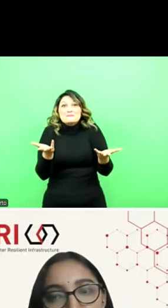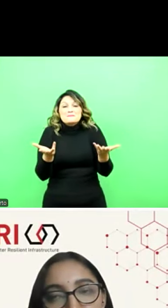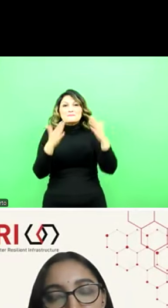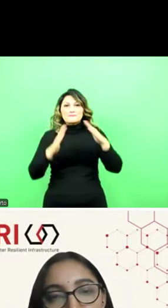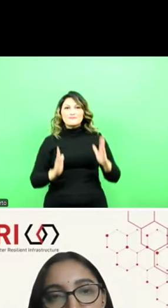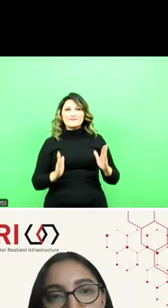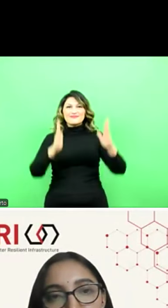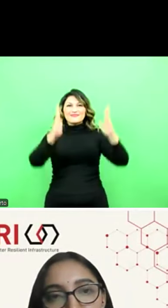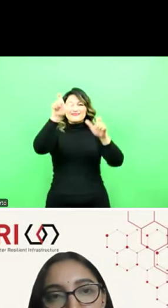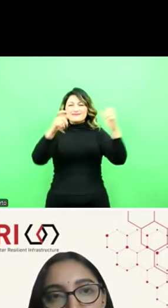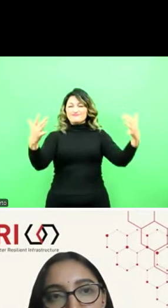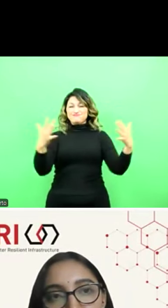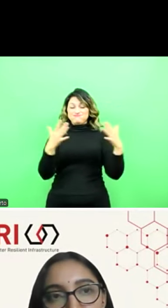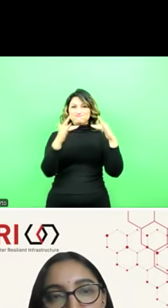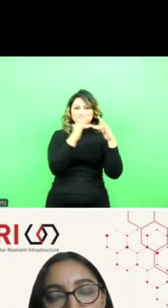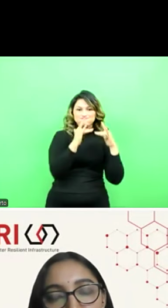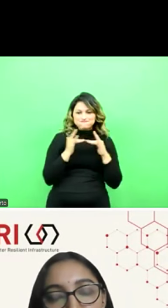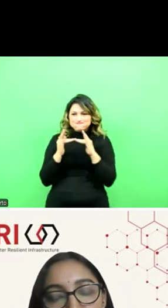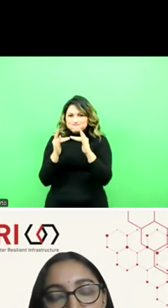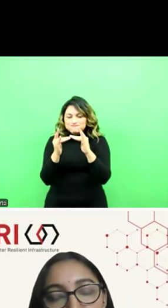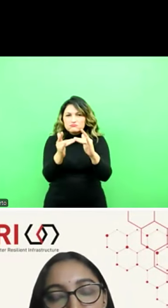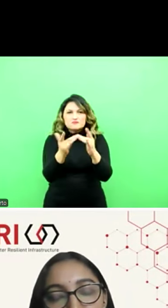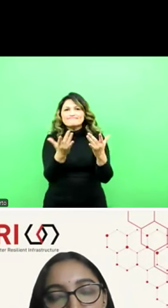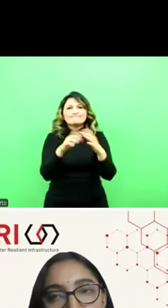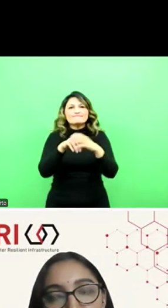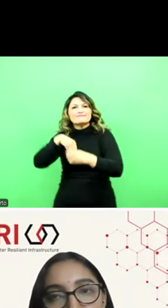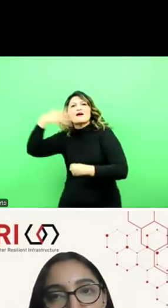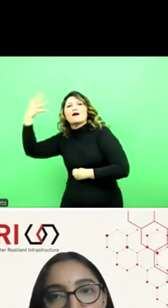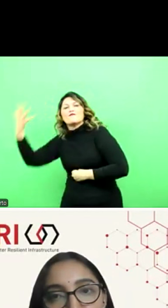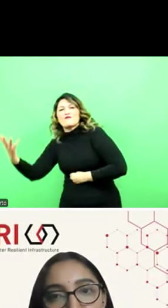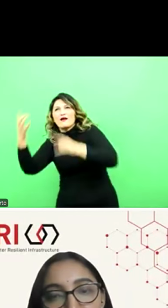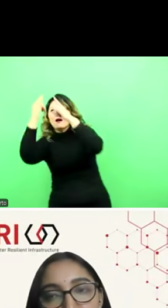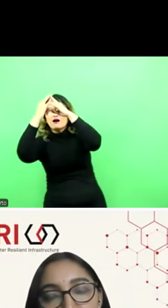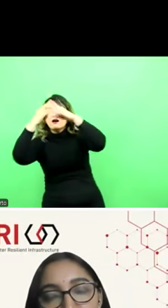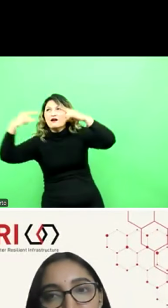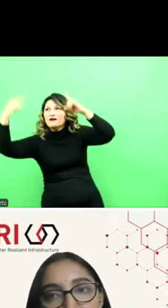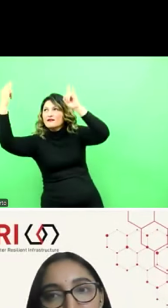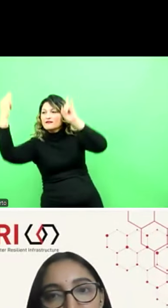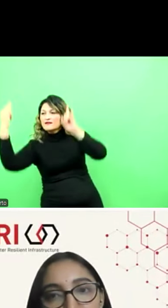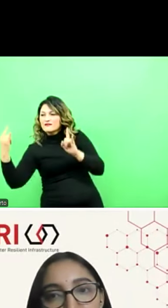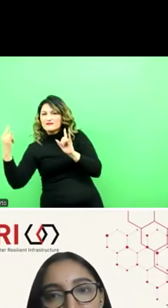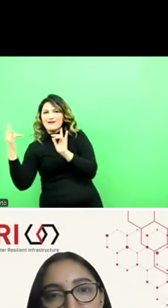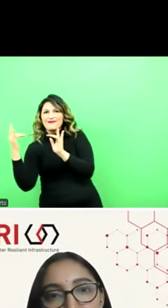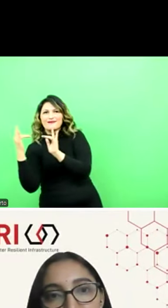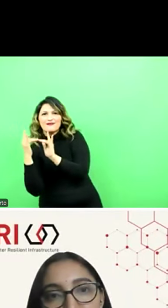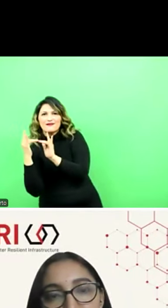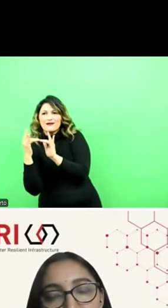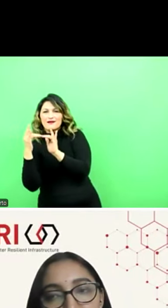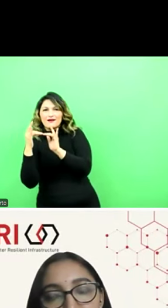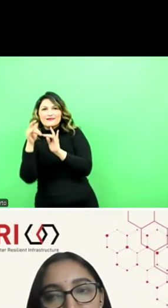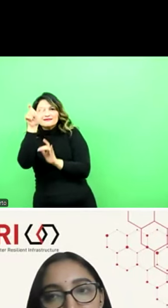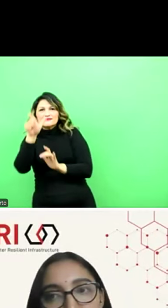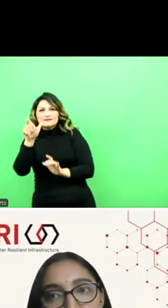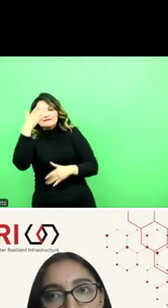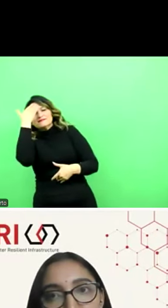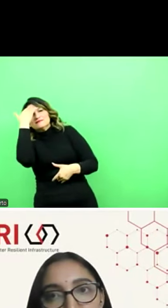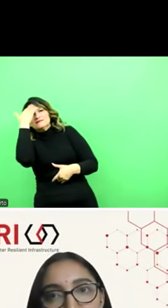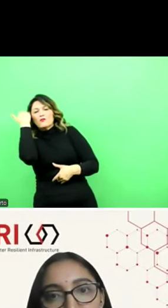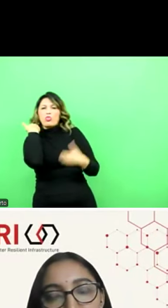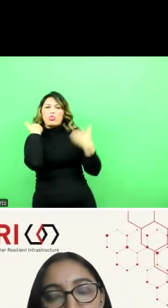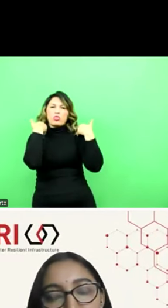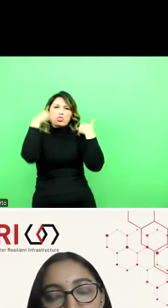the other impact is that disruption of critical infrastructure services such as transport, power, water, and